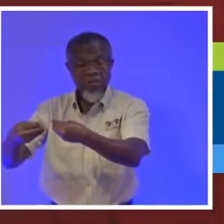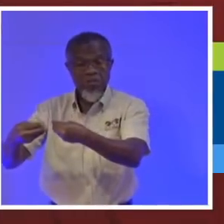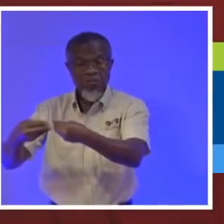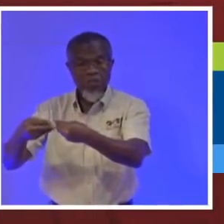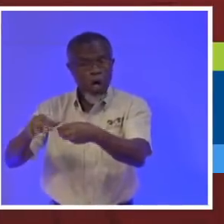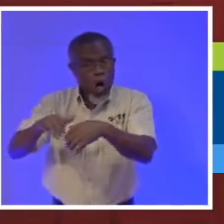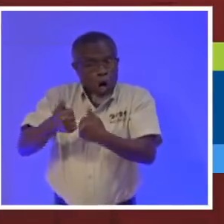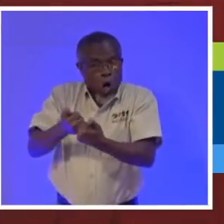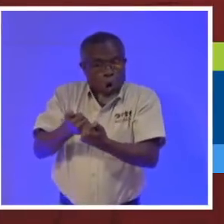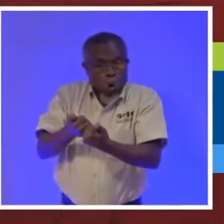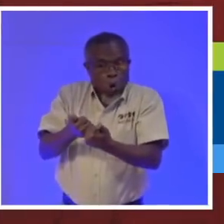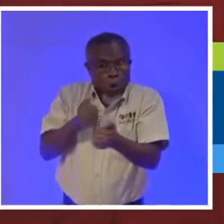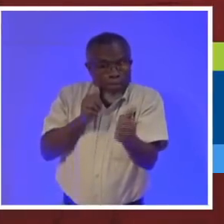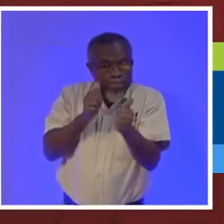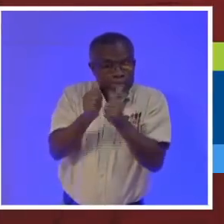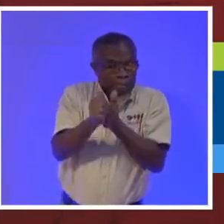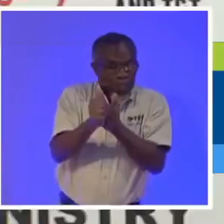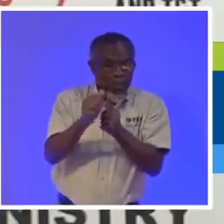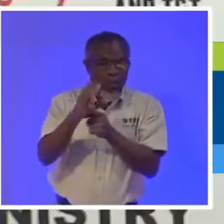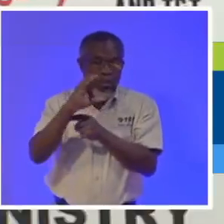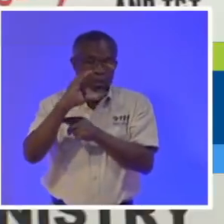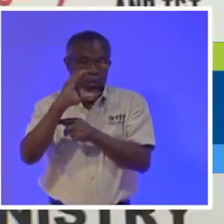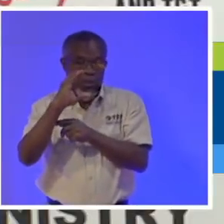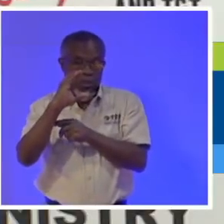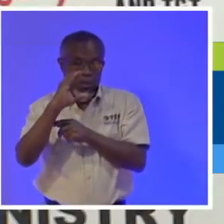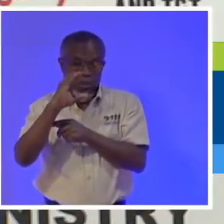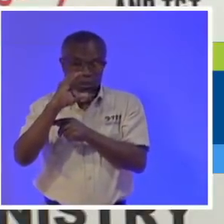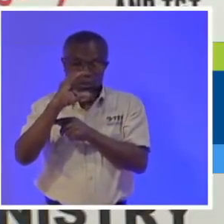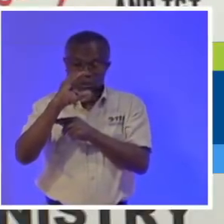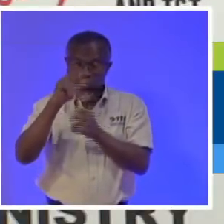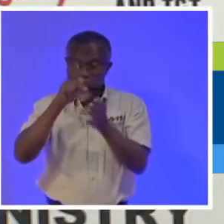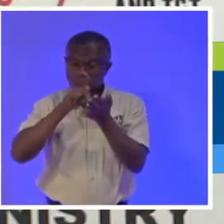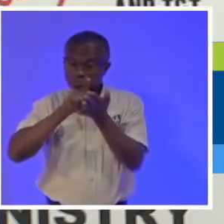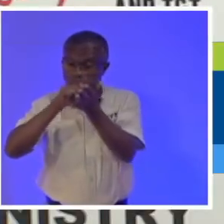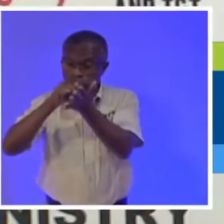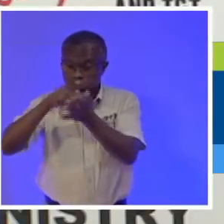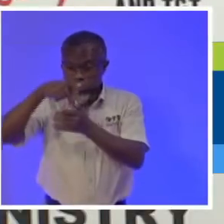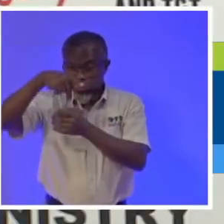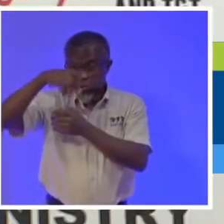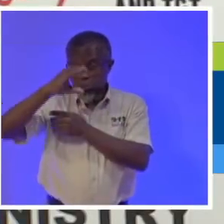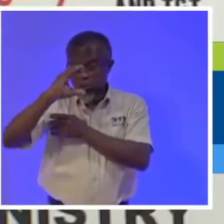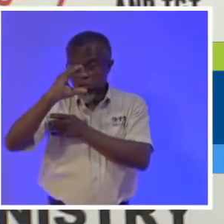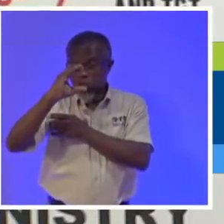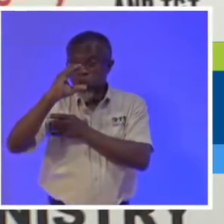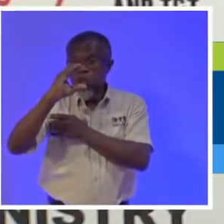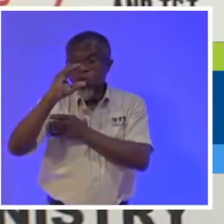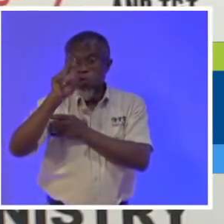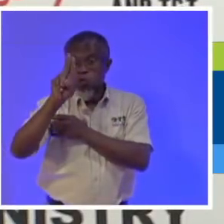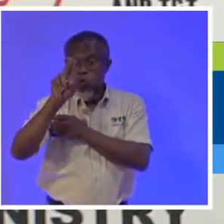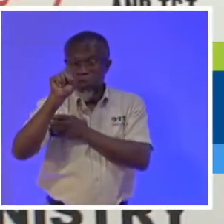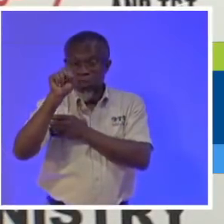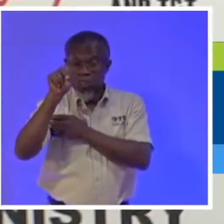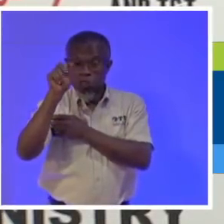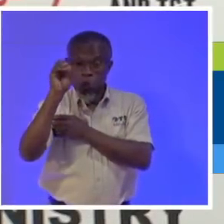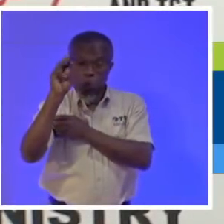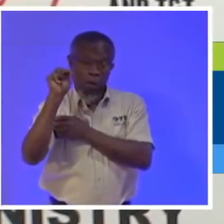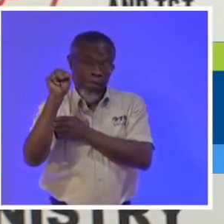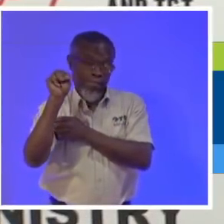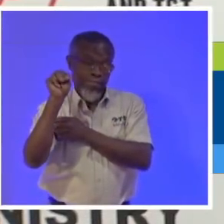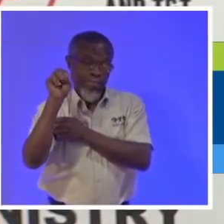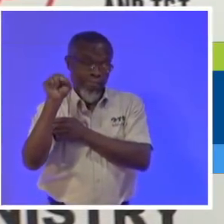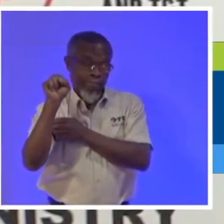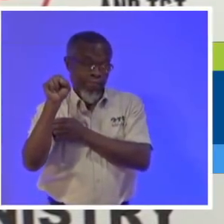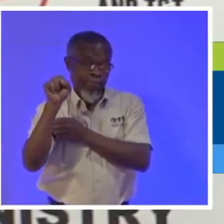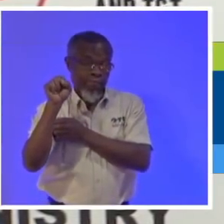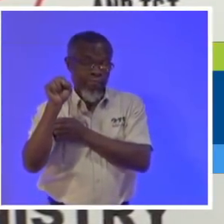past customs? Okay, so the issue of customs is not under the remit of the Ministry of Health. Customs